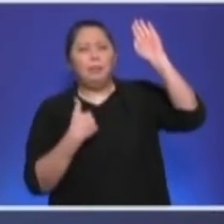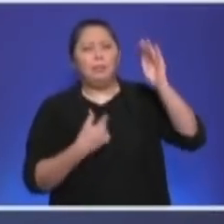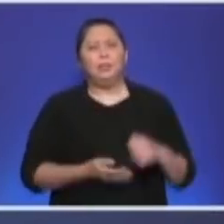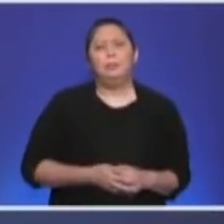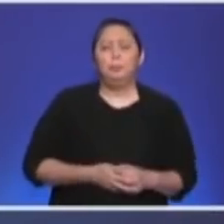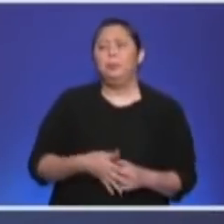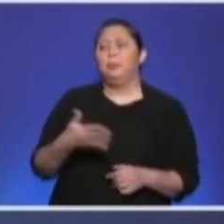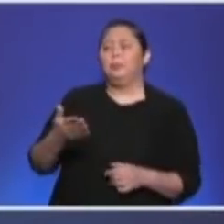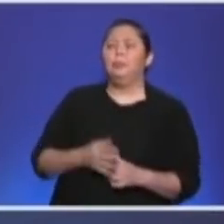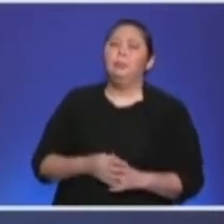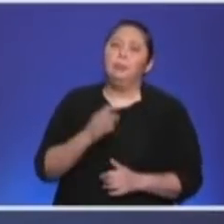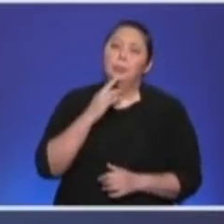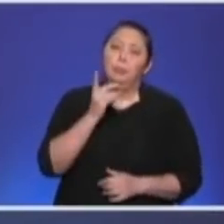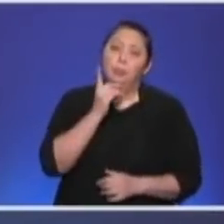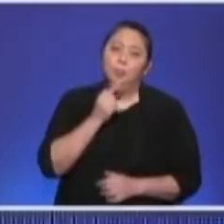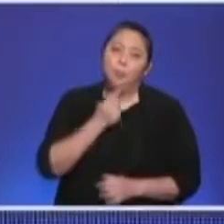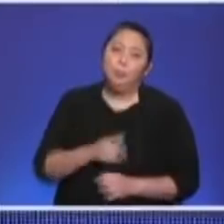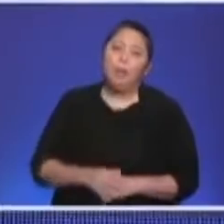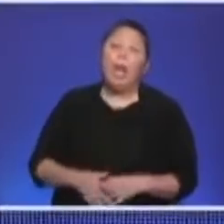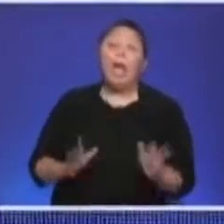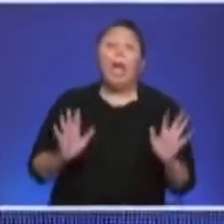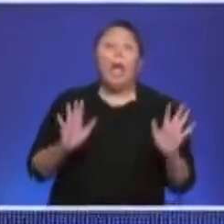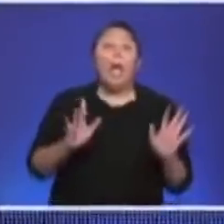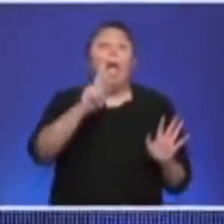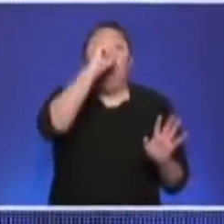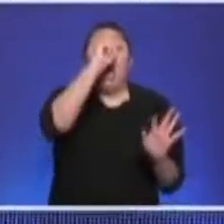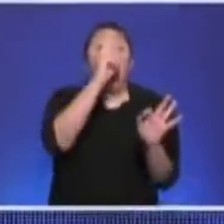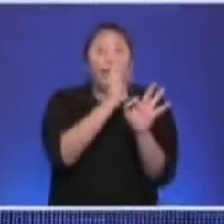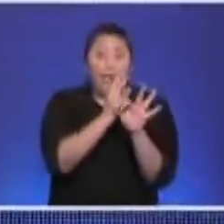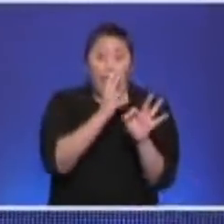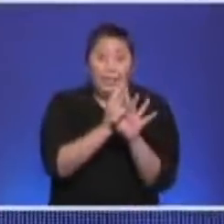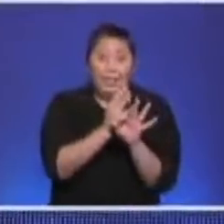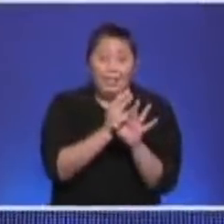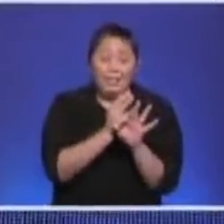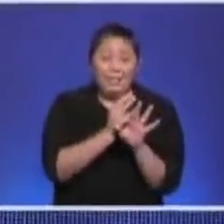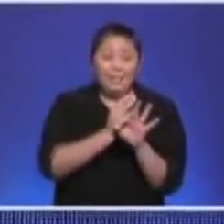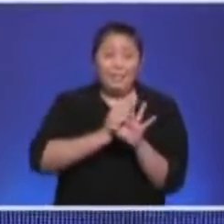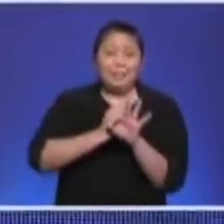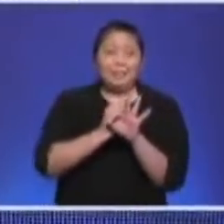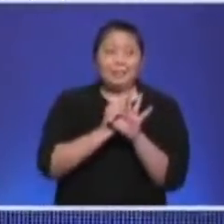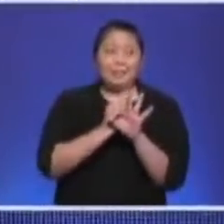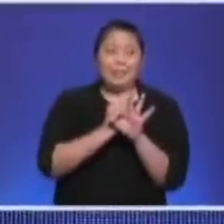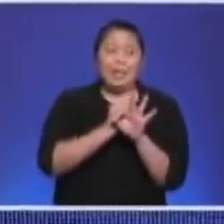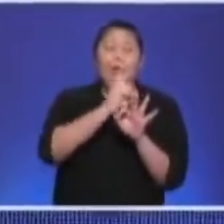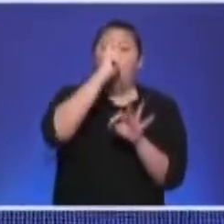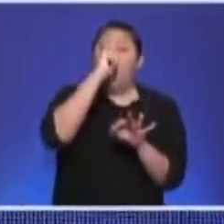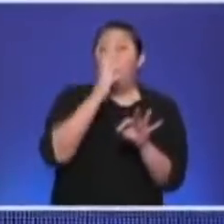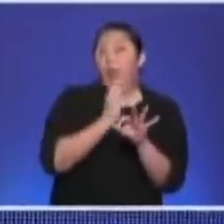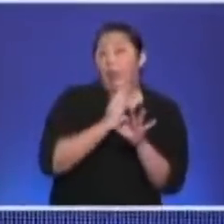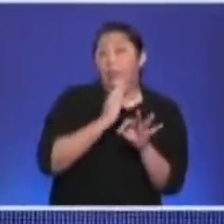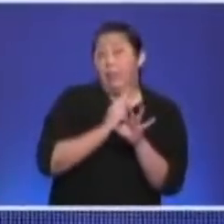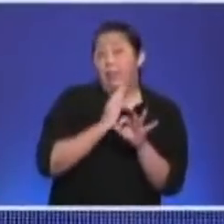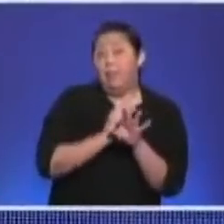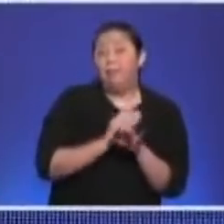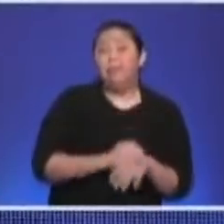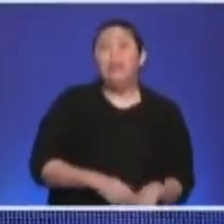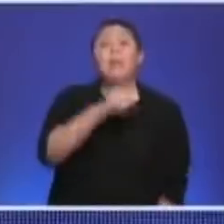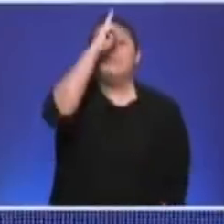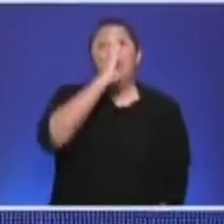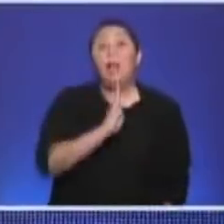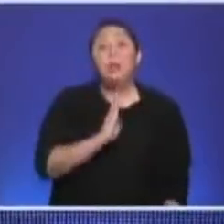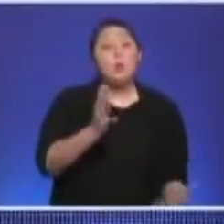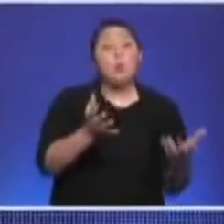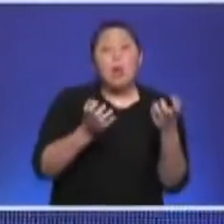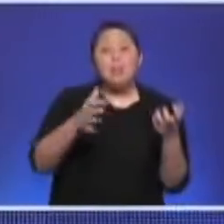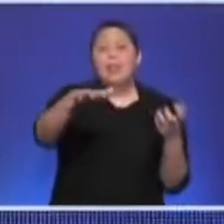for your rebuttal or rejoinder. Our faith is to greatness. It is God's wish for us to